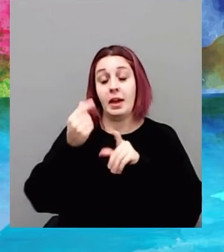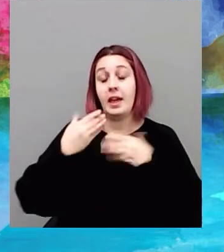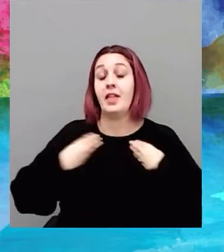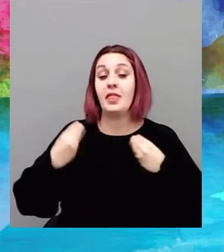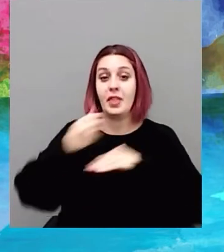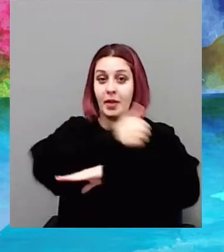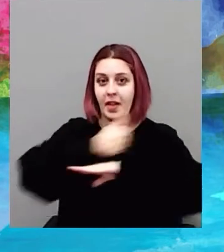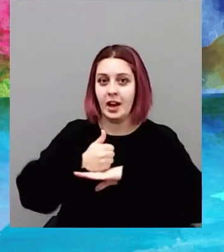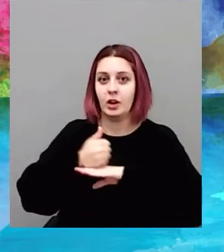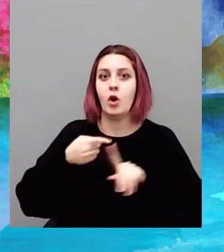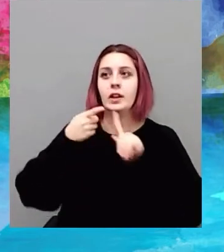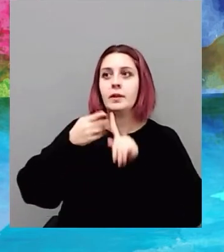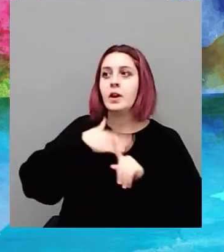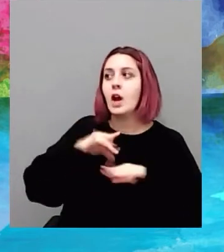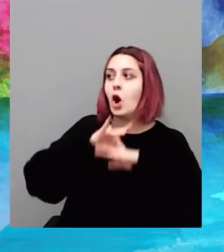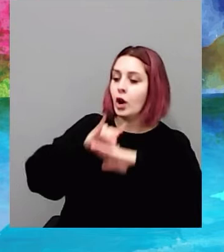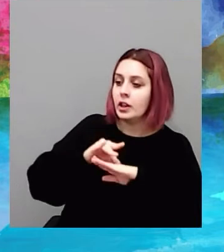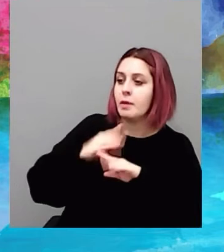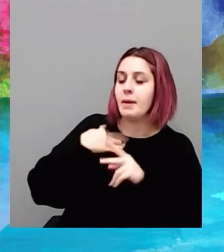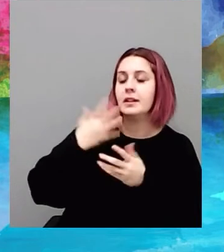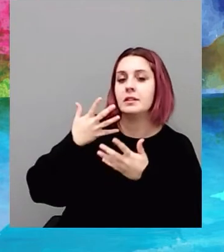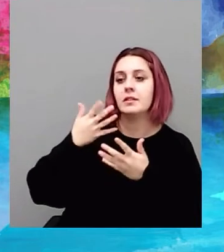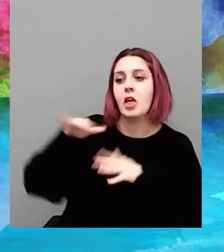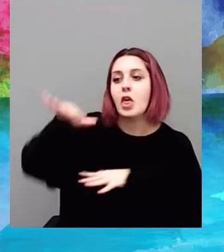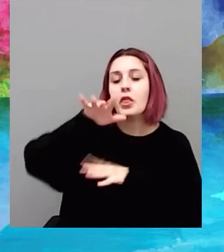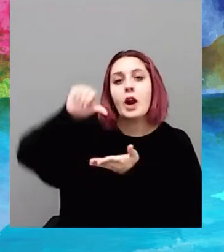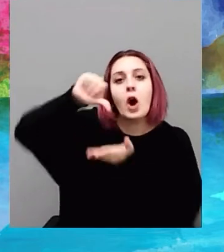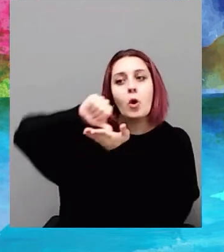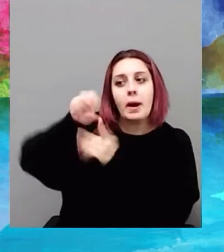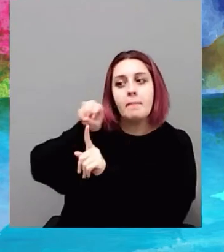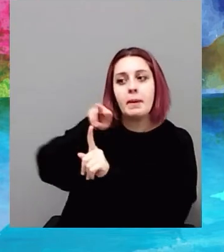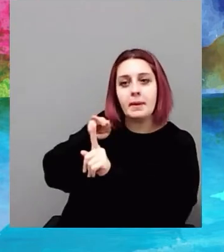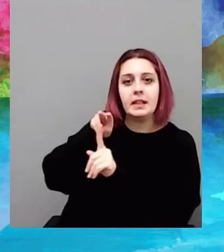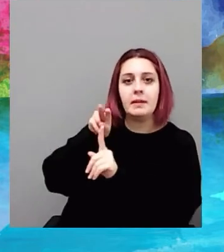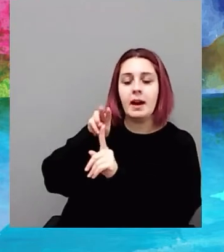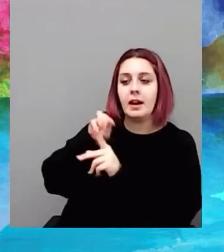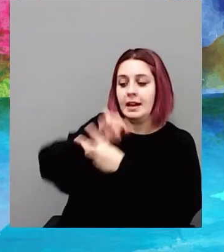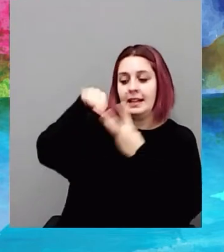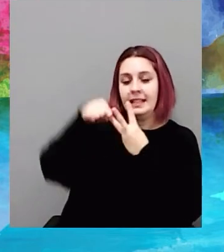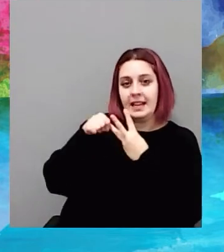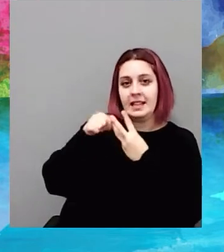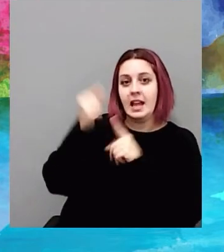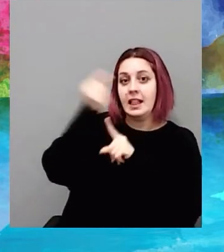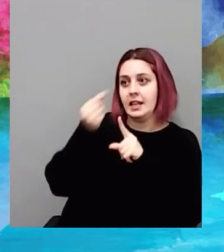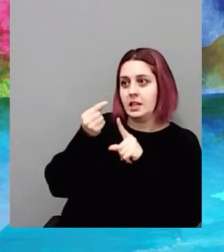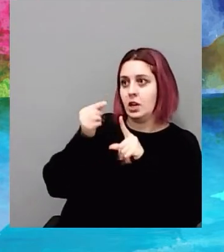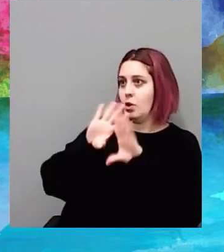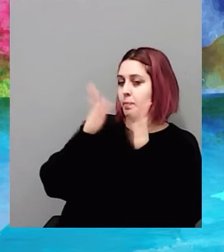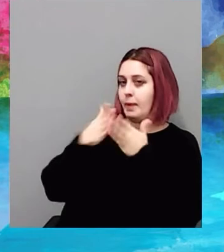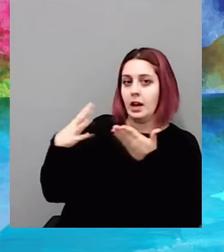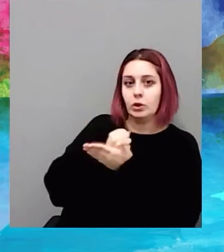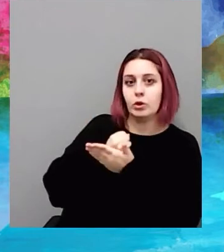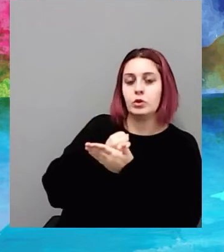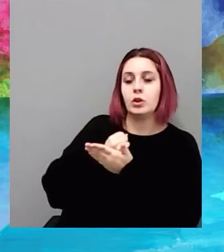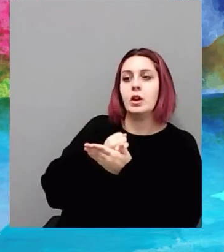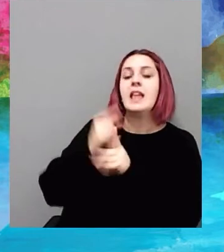a strategic agency focused on urban narratives from the